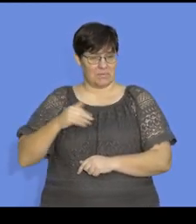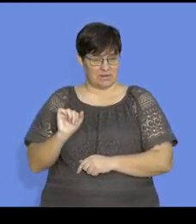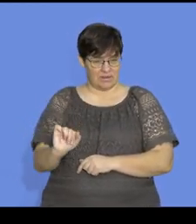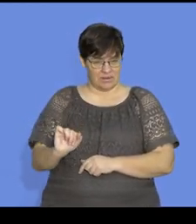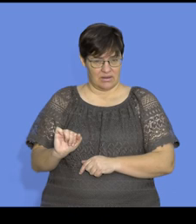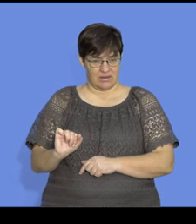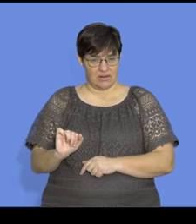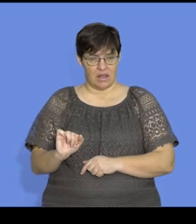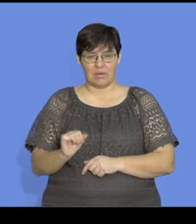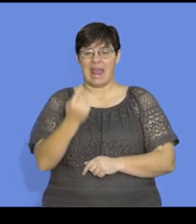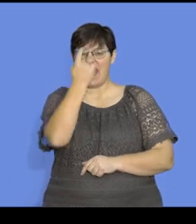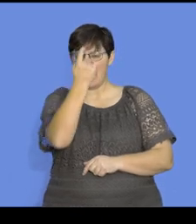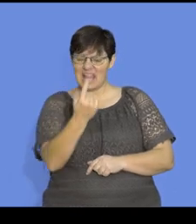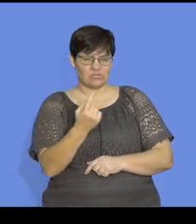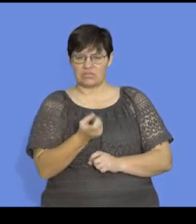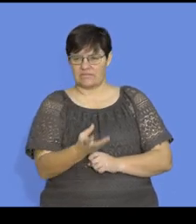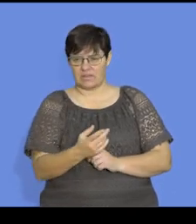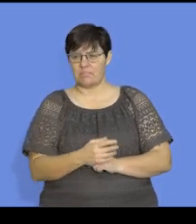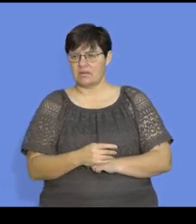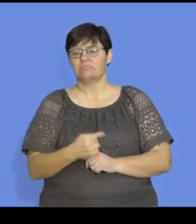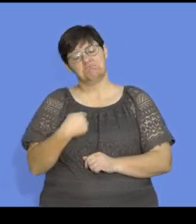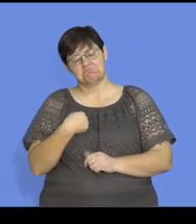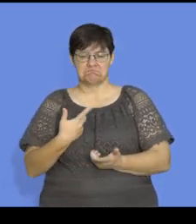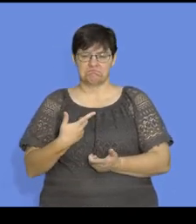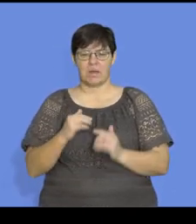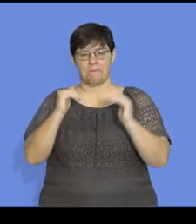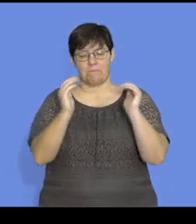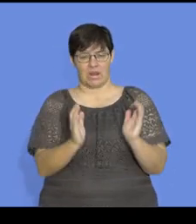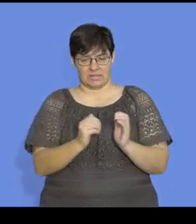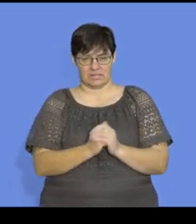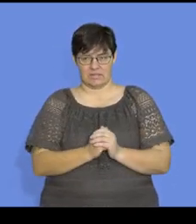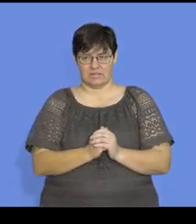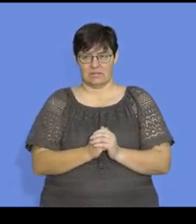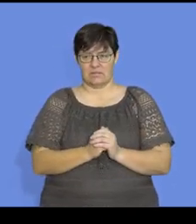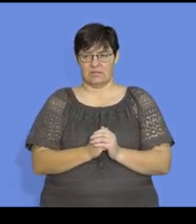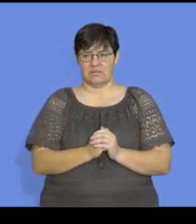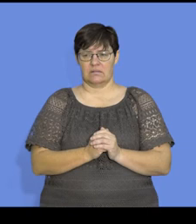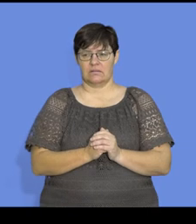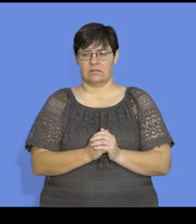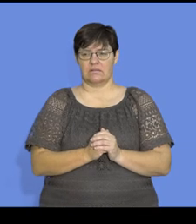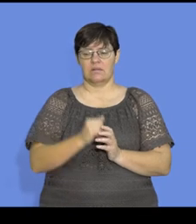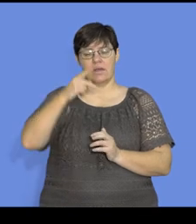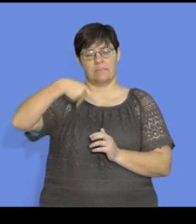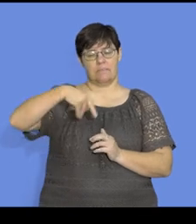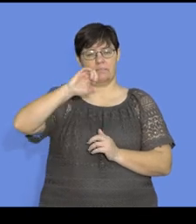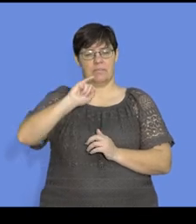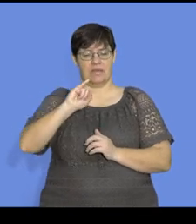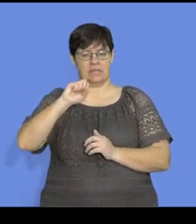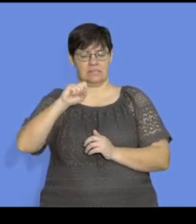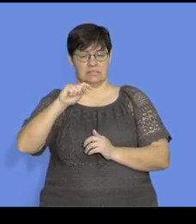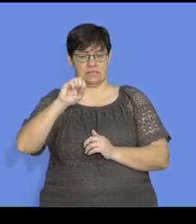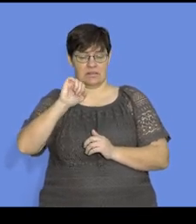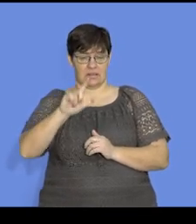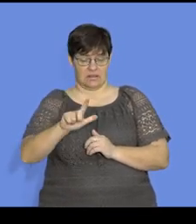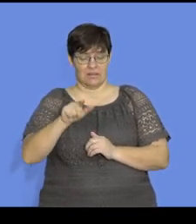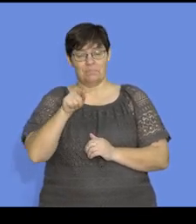doesn't give you each particular part, but I would just, in brackets, I would put there that it's the pistil, just so that you know that